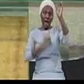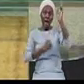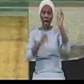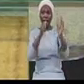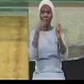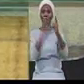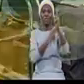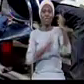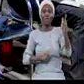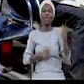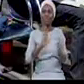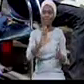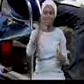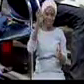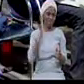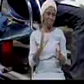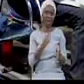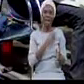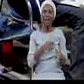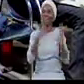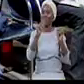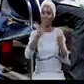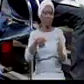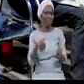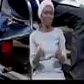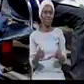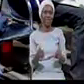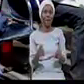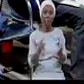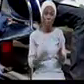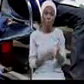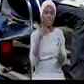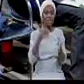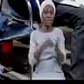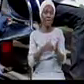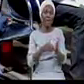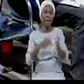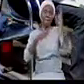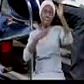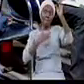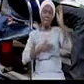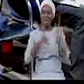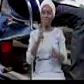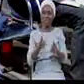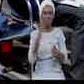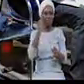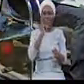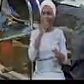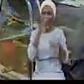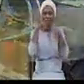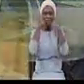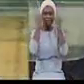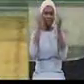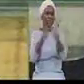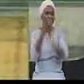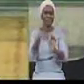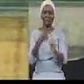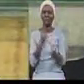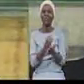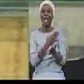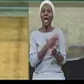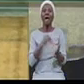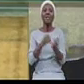and none else. Once again, my people shall not be ashamed. And it shall come to